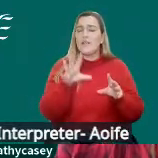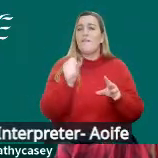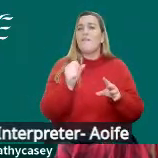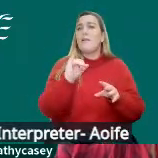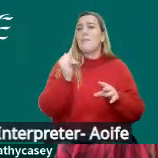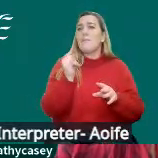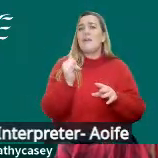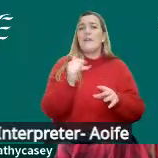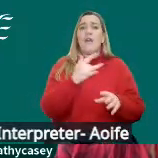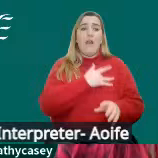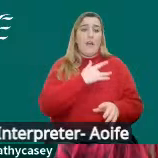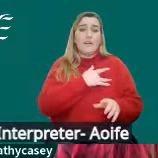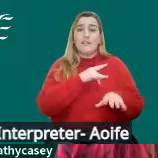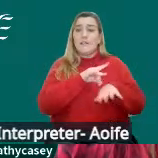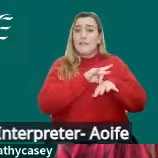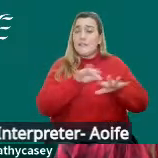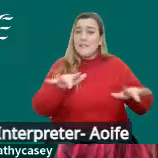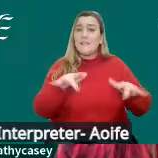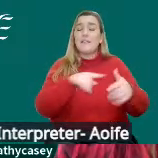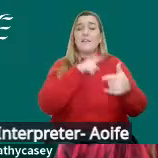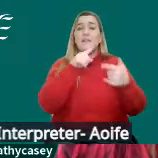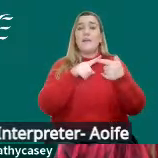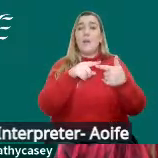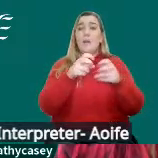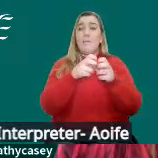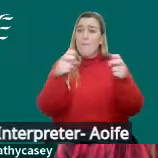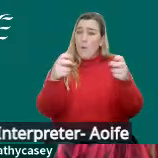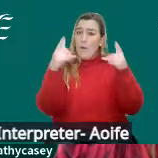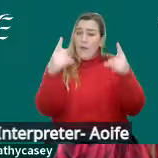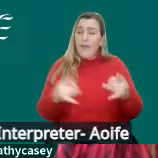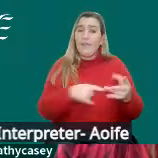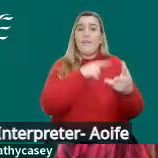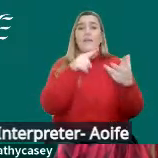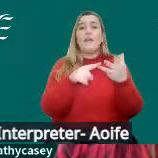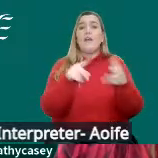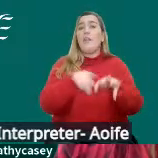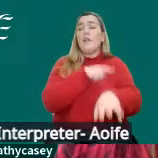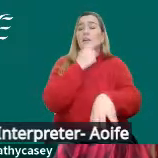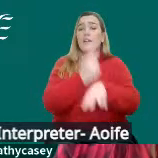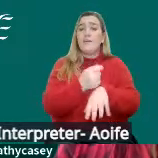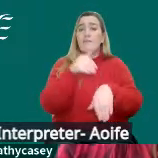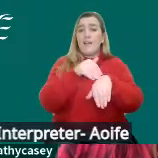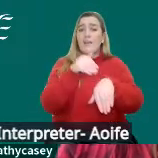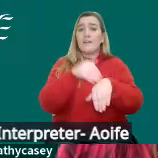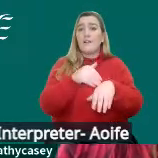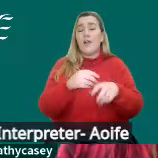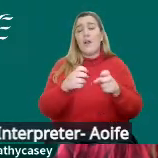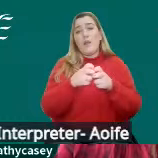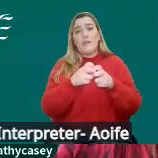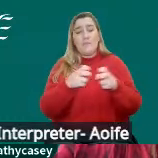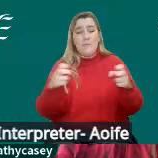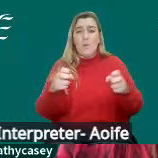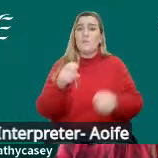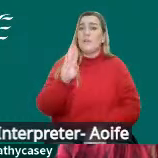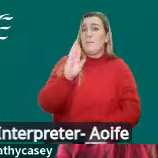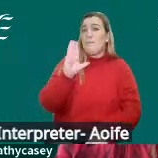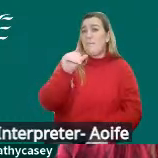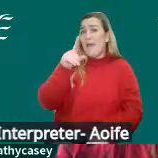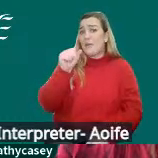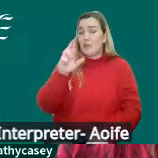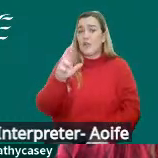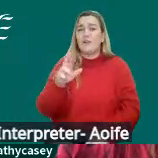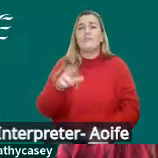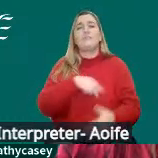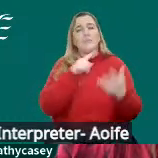disease, osteoporosis, and again, the long-term effects on the bladder and vagina. Just a word about heart disease, because it is